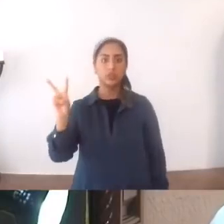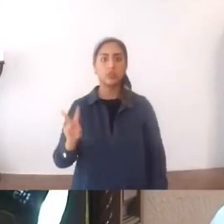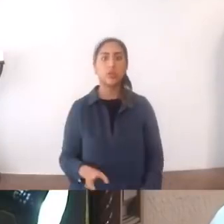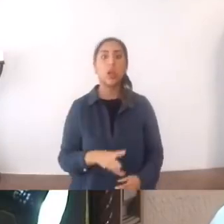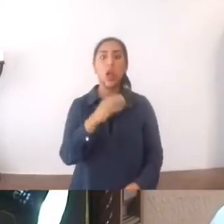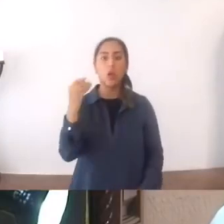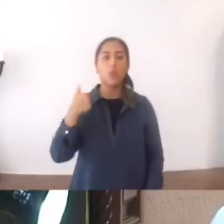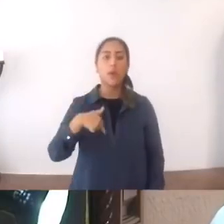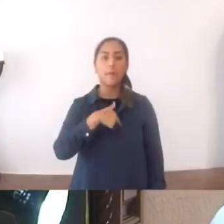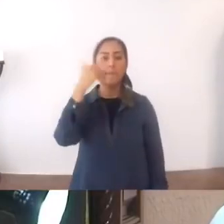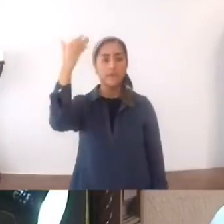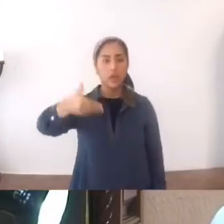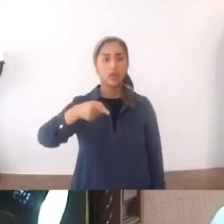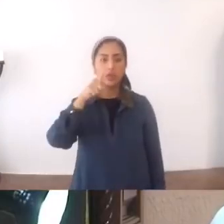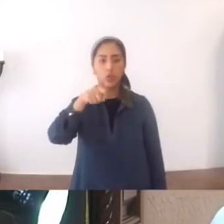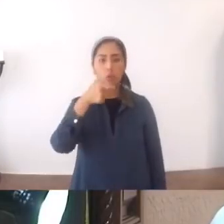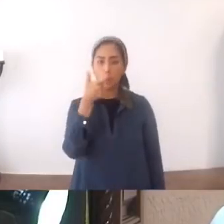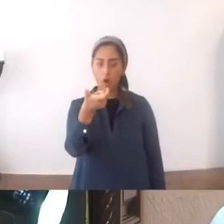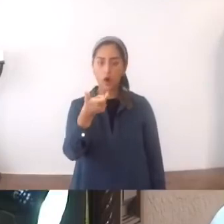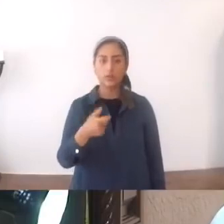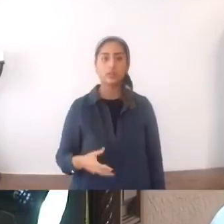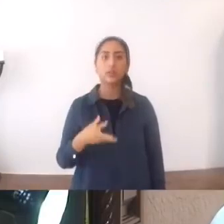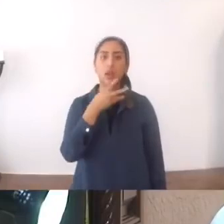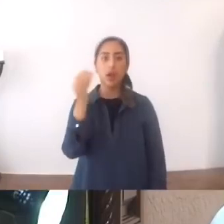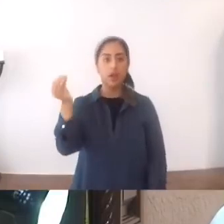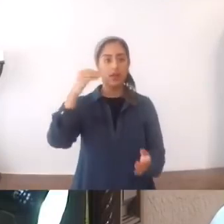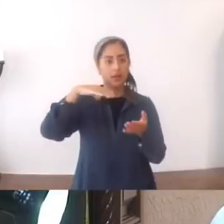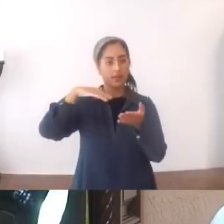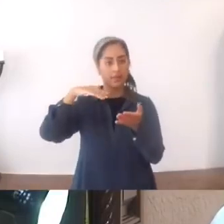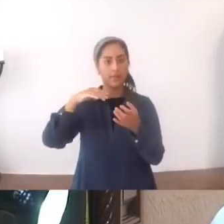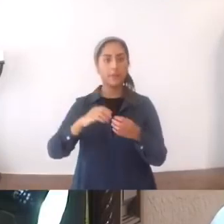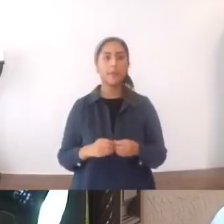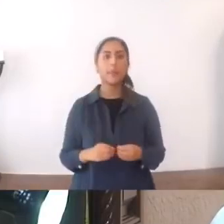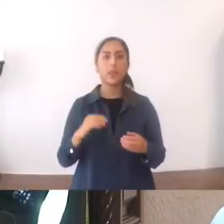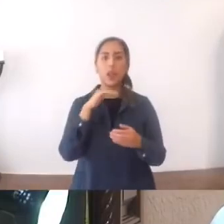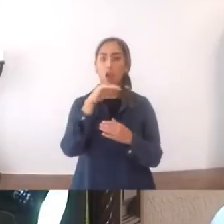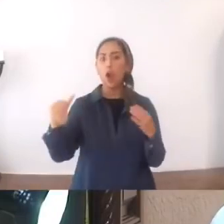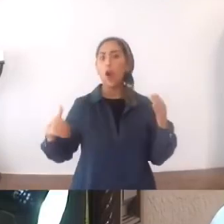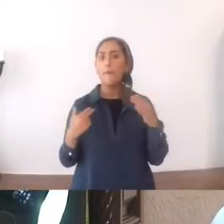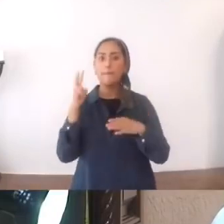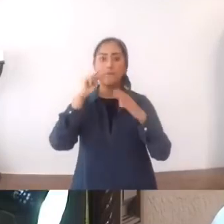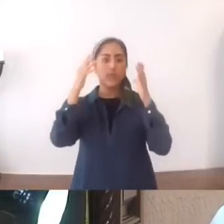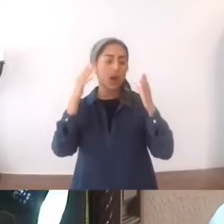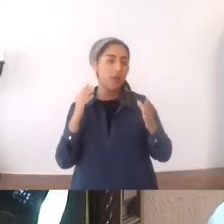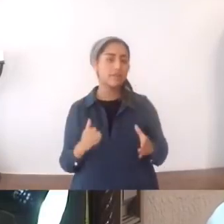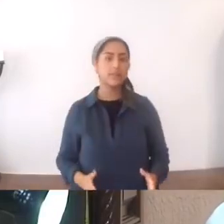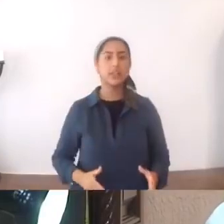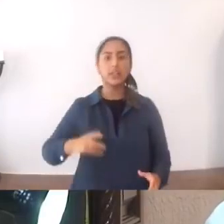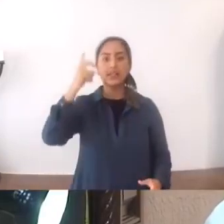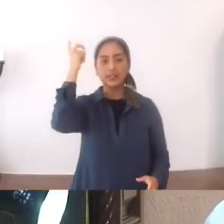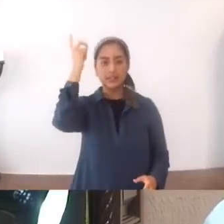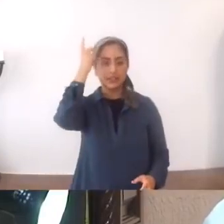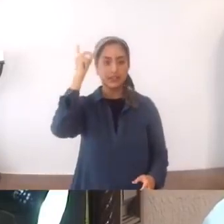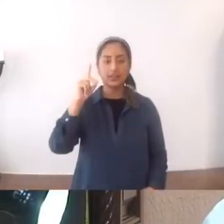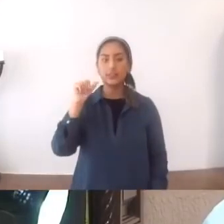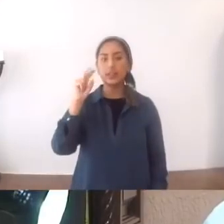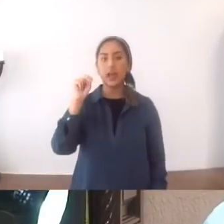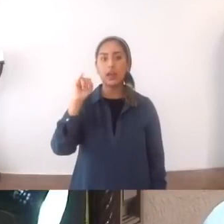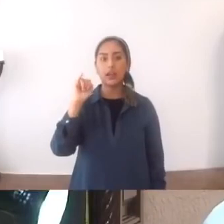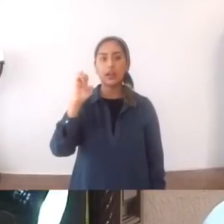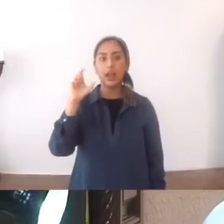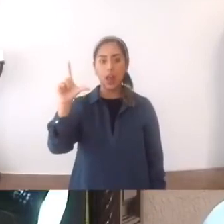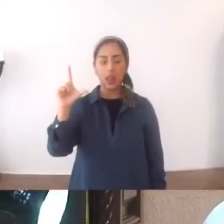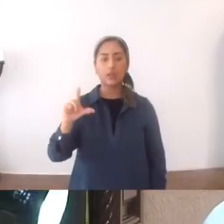y 132, te invitamos a que los veas, and we invite y you to los look at them estudies, and to study todas them. las profecías del profeta Daniel, All